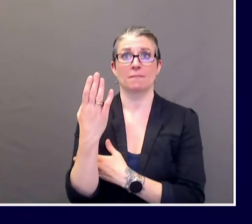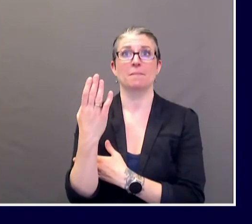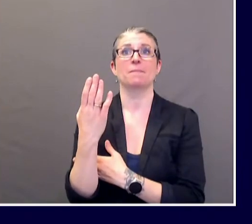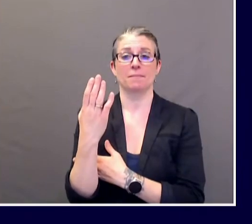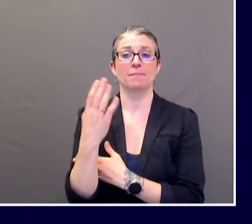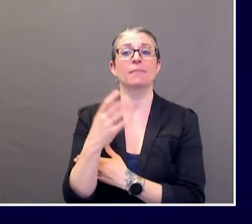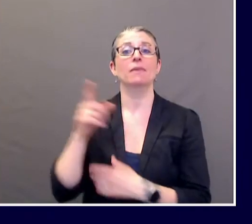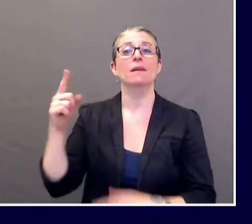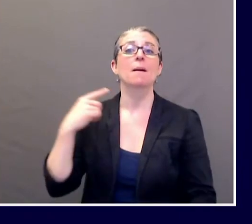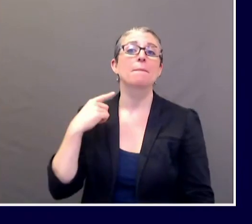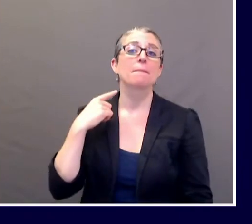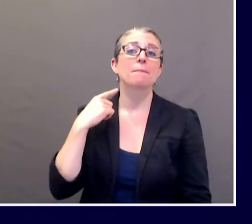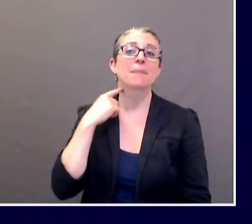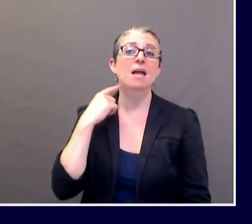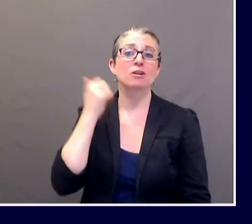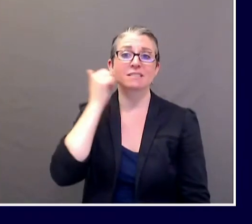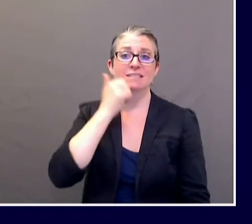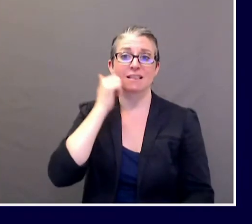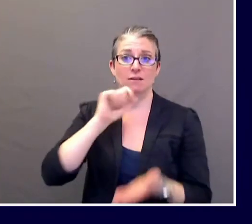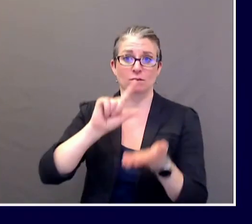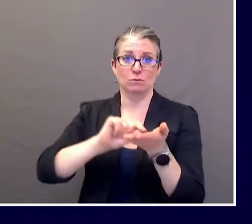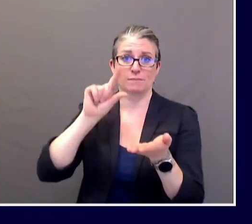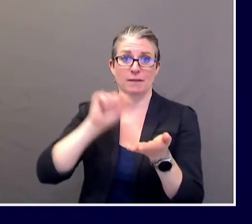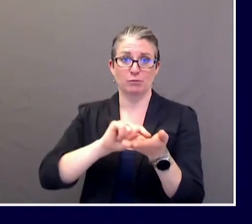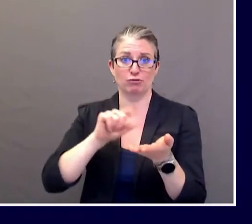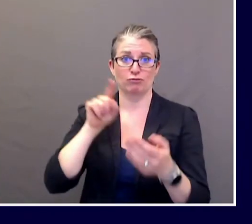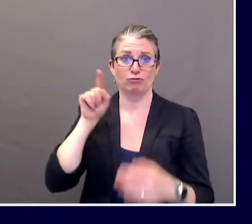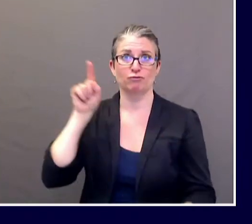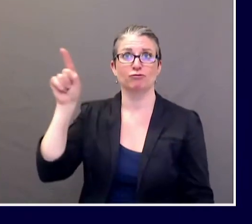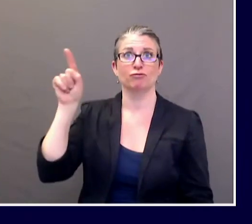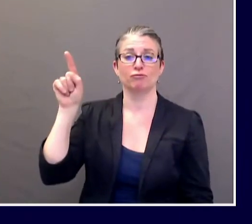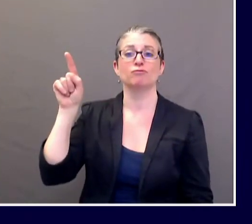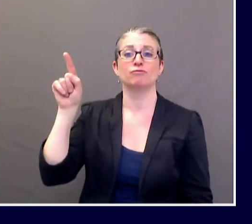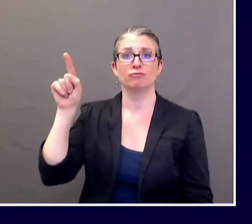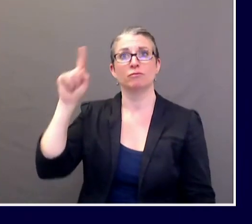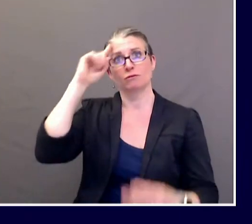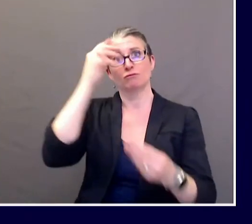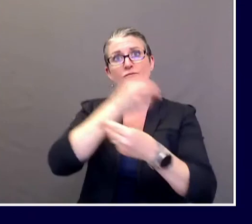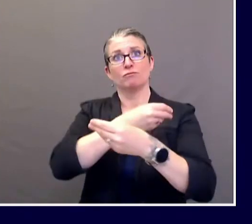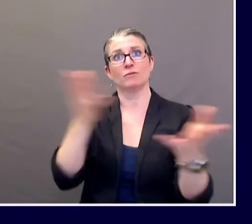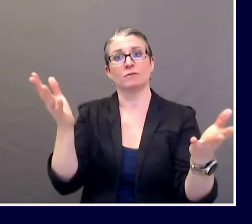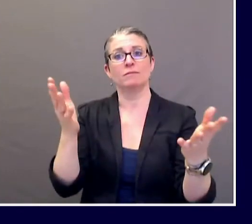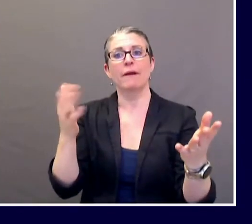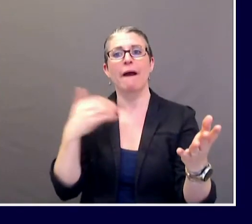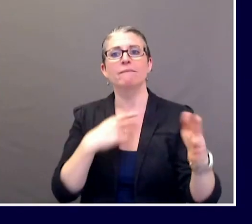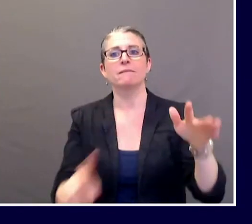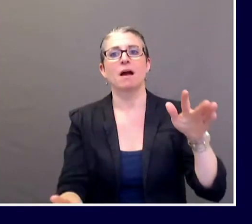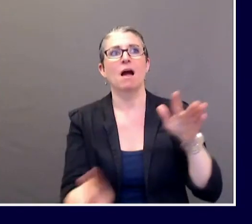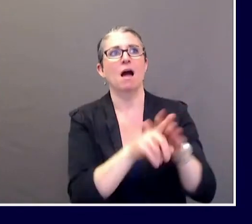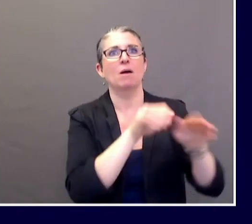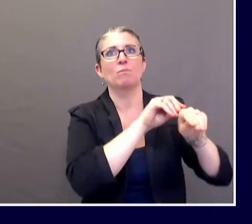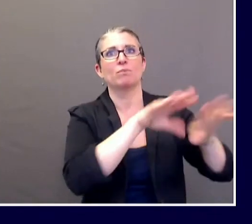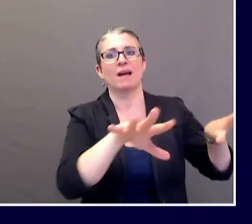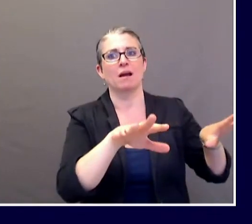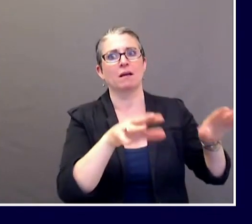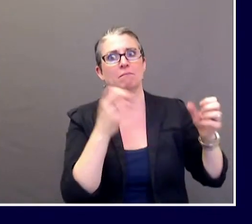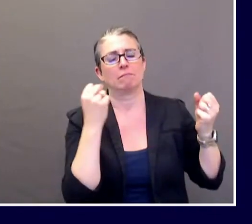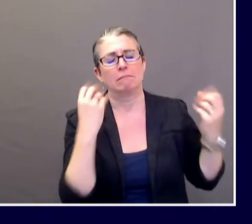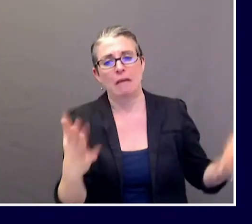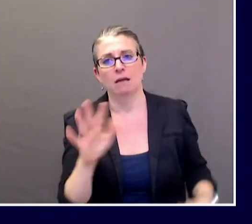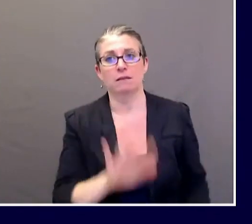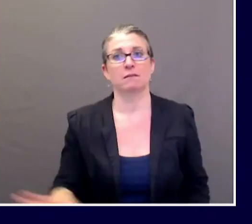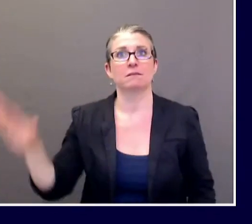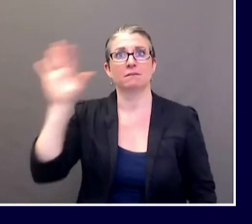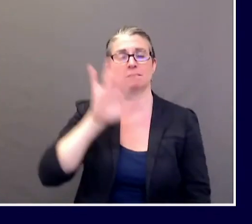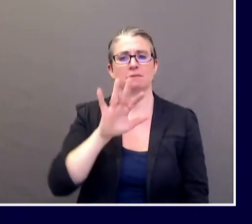outbreaks. How is the CDC confronting this issue right now? Well, as Commissioner Lambrou noted, outbreaks in